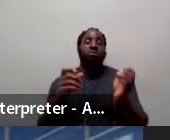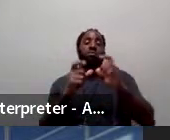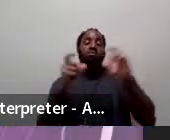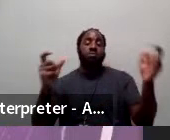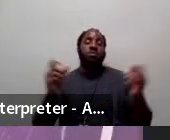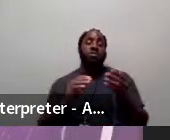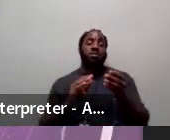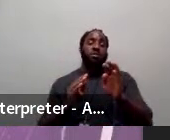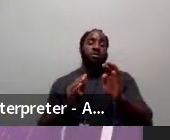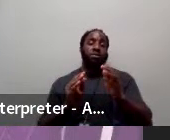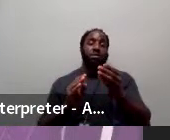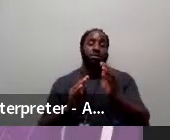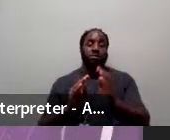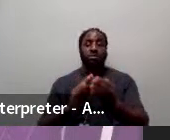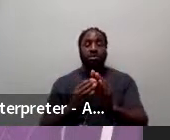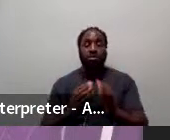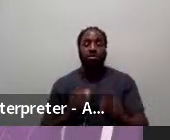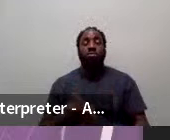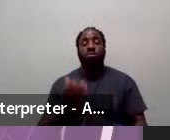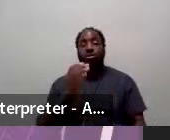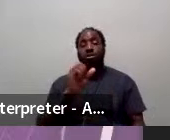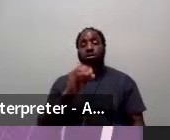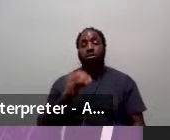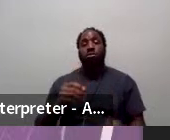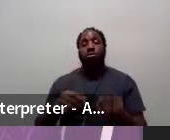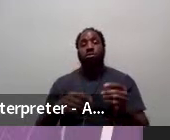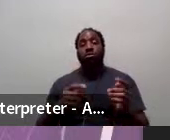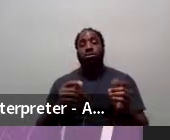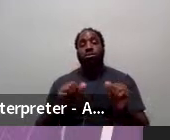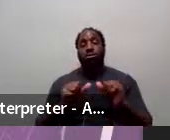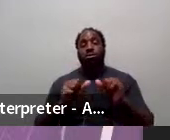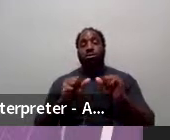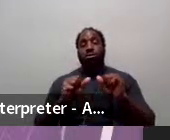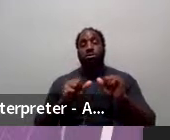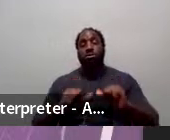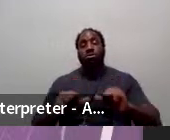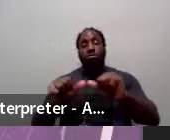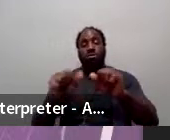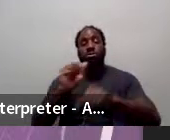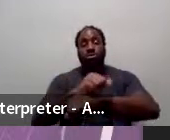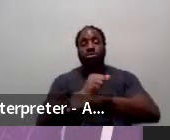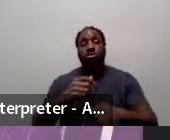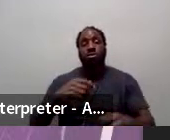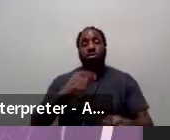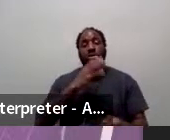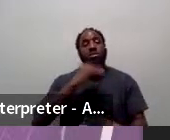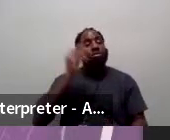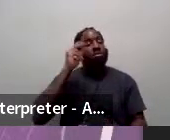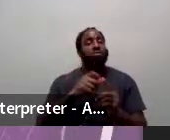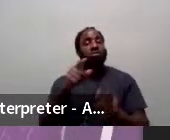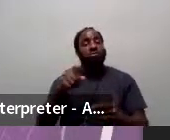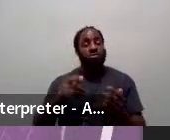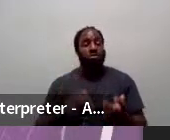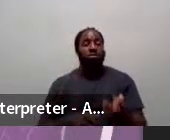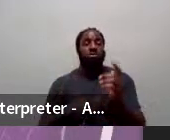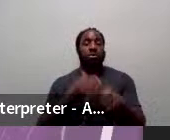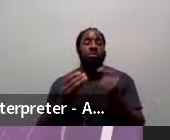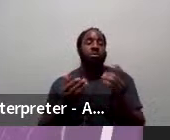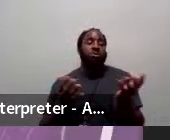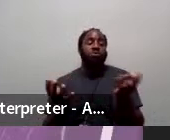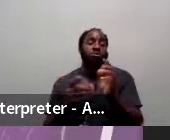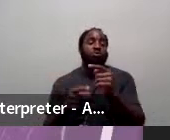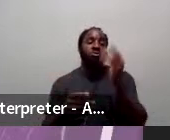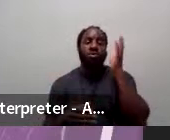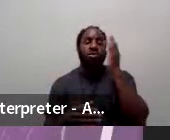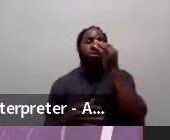please. So to continue that work, now we'd like to hear from you about the type of engagement that you'd like to be part of or